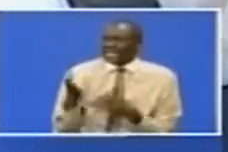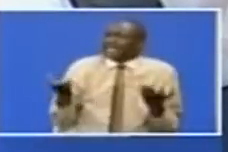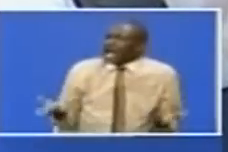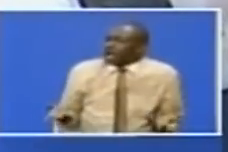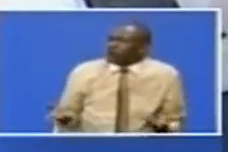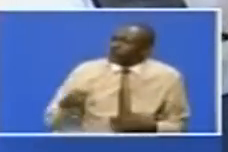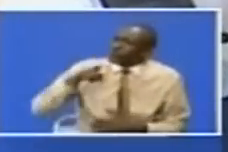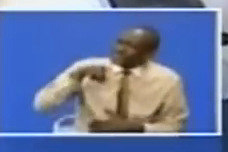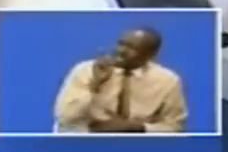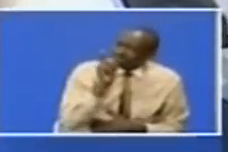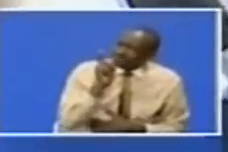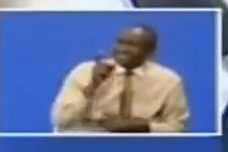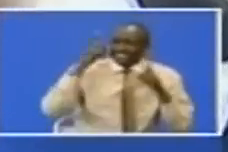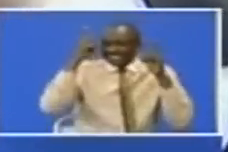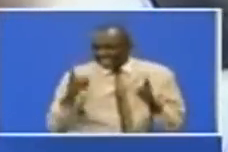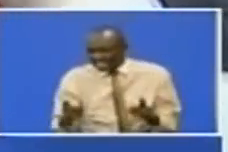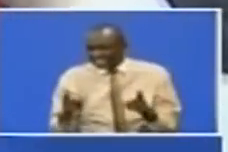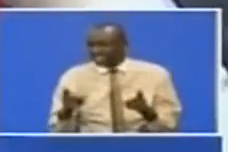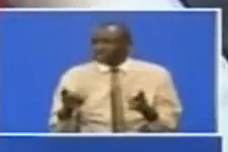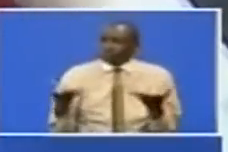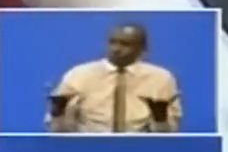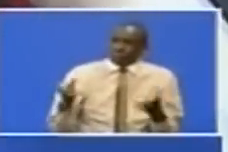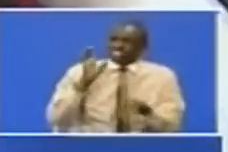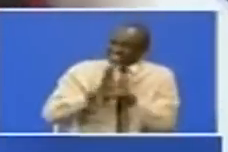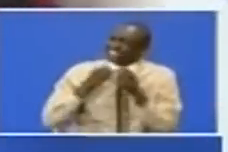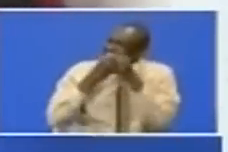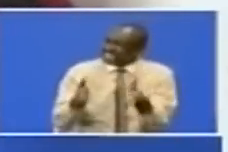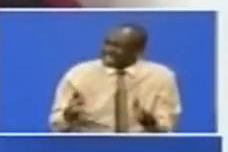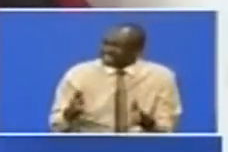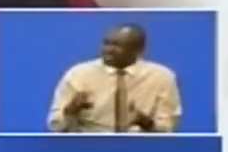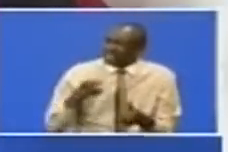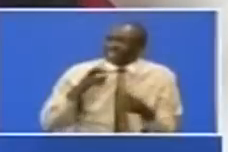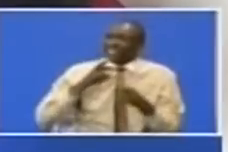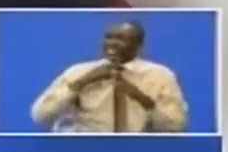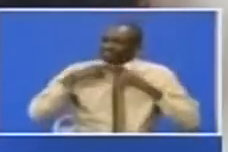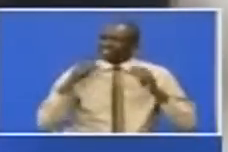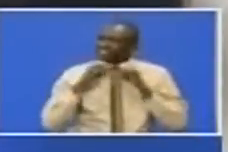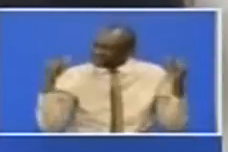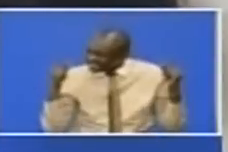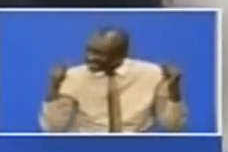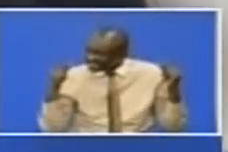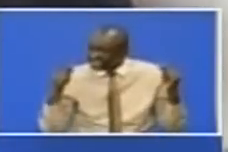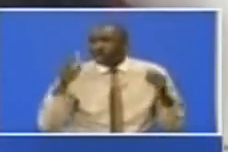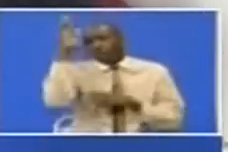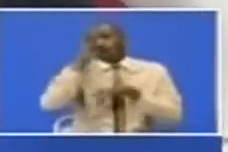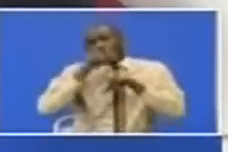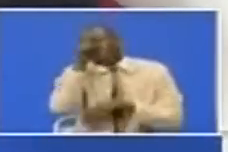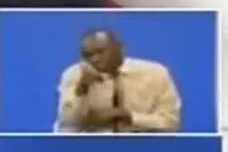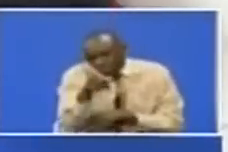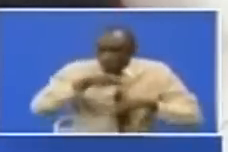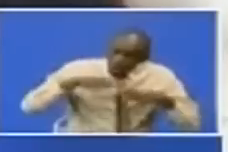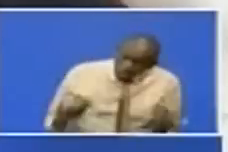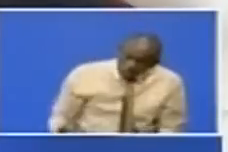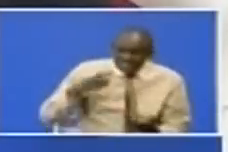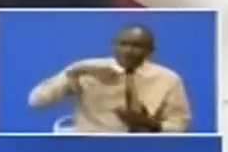that you decided to become a church leader, a reverend? I mean, was it like a calling? Mm. Was it something